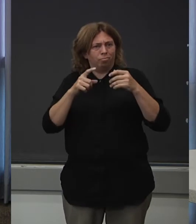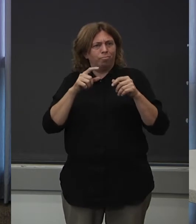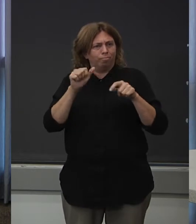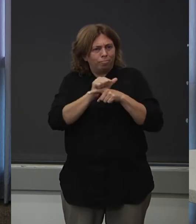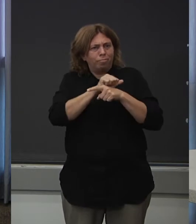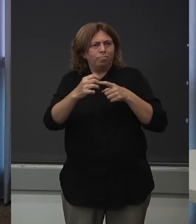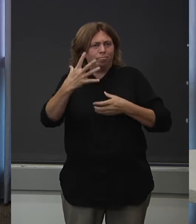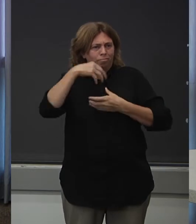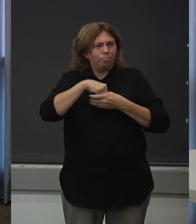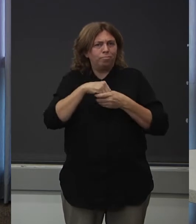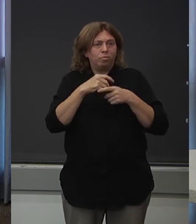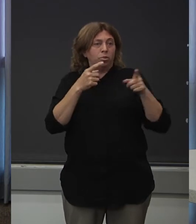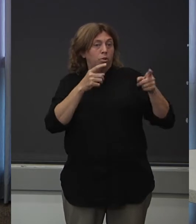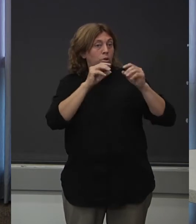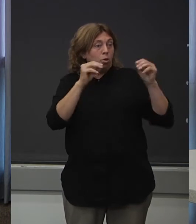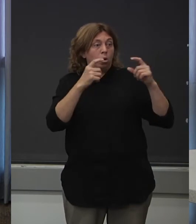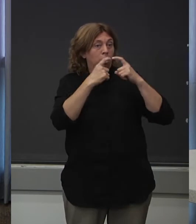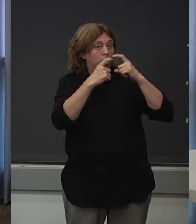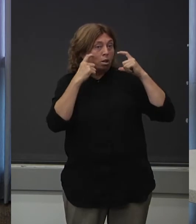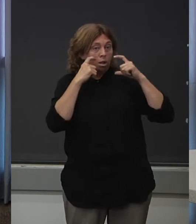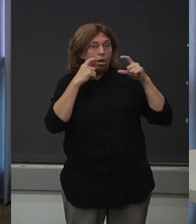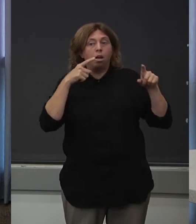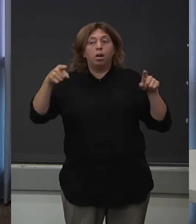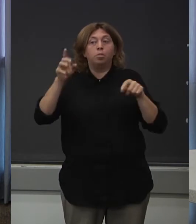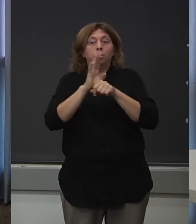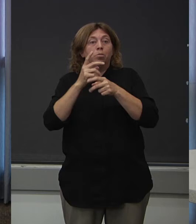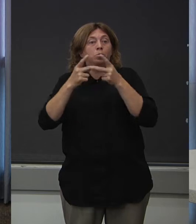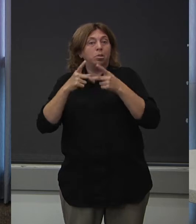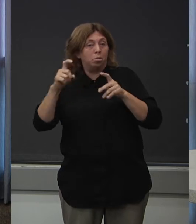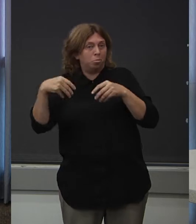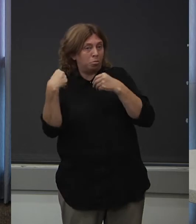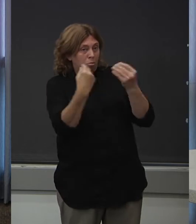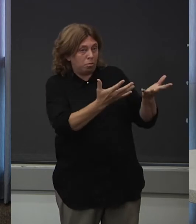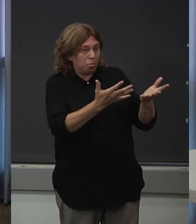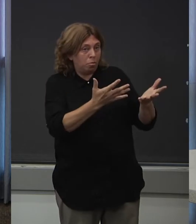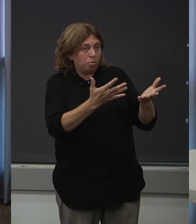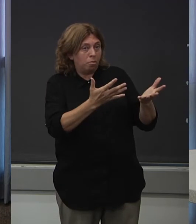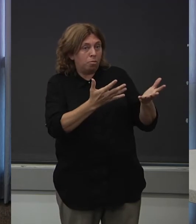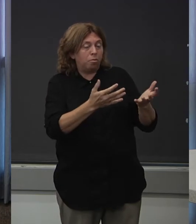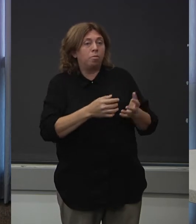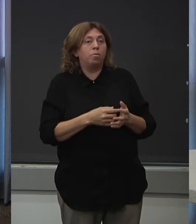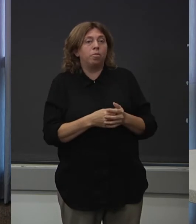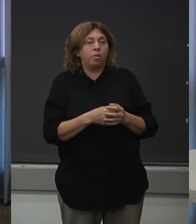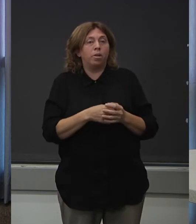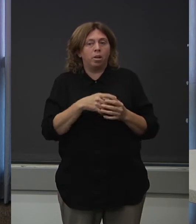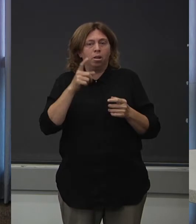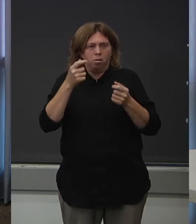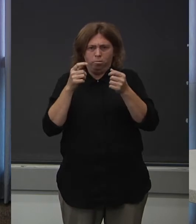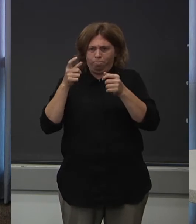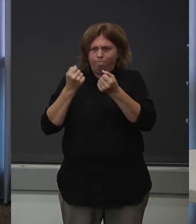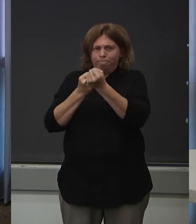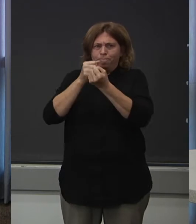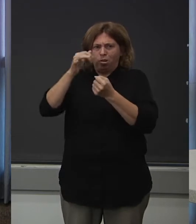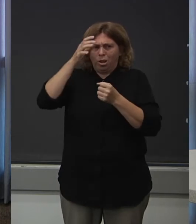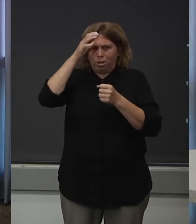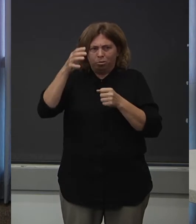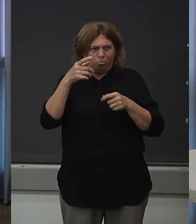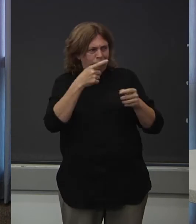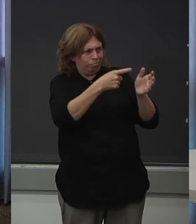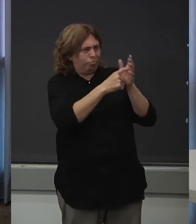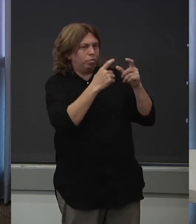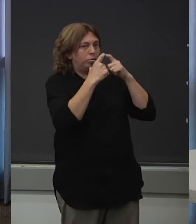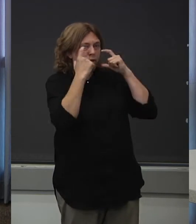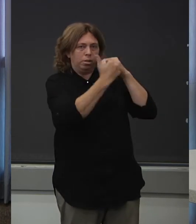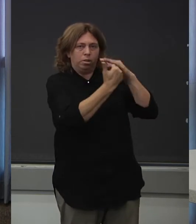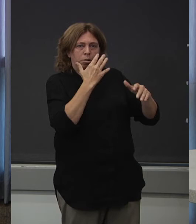that they need to be, and that they really need to do that in order to receive service or in order to be served. If they have a health issue